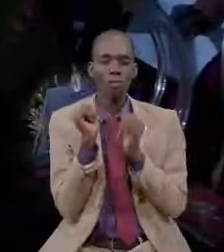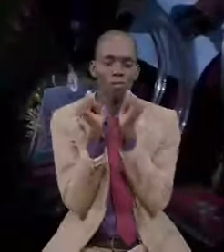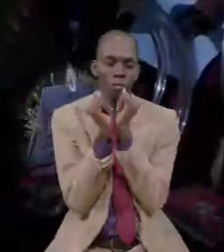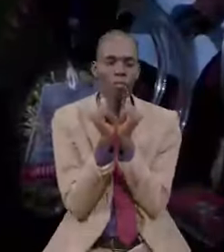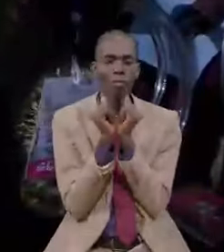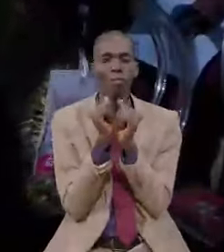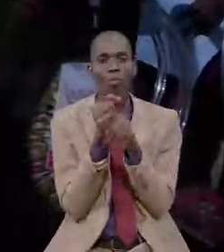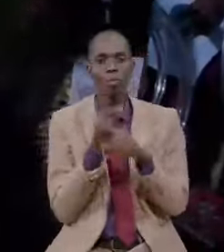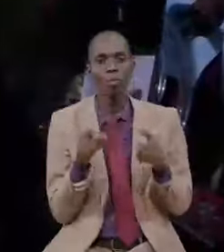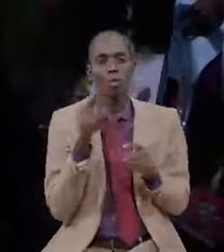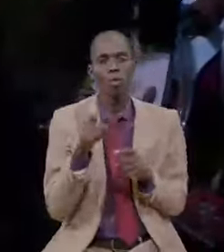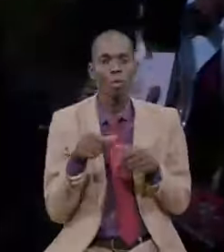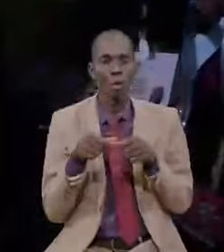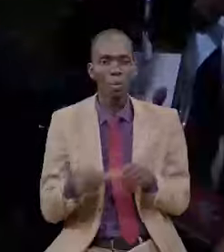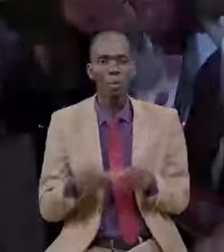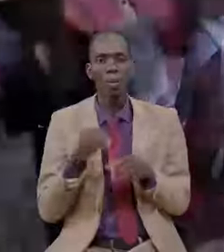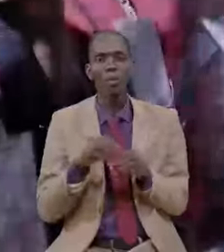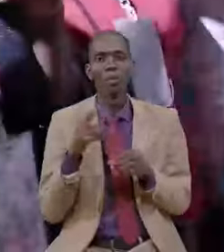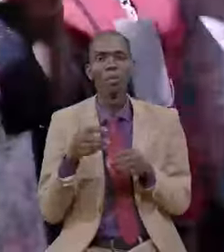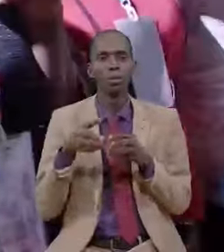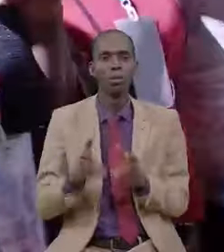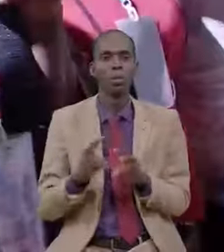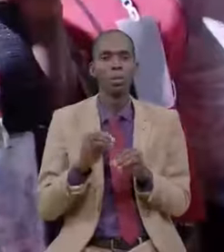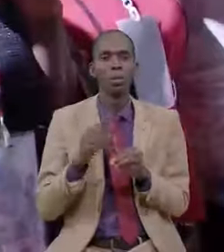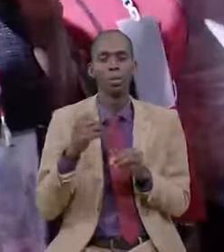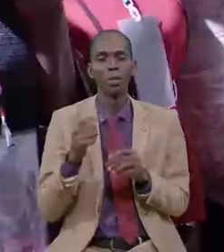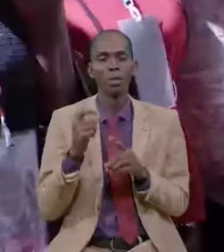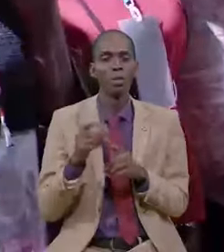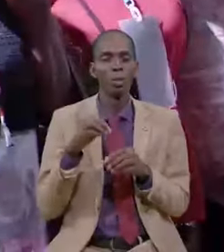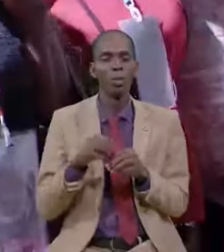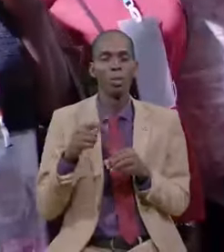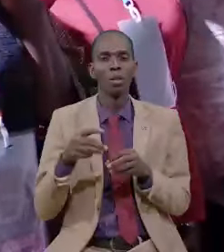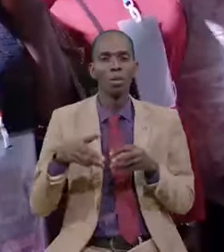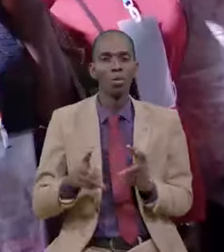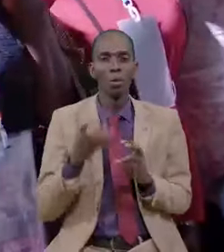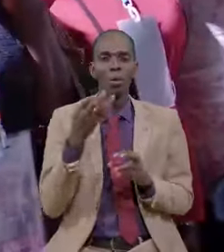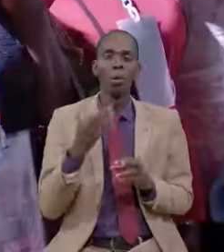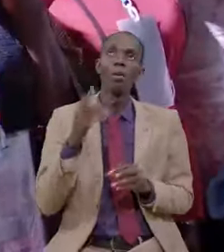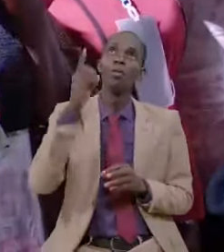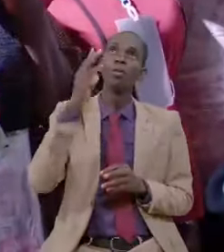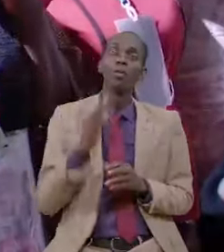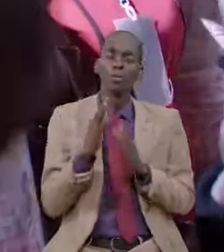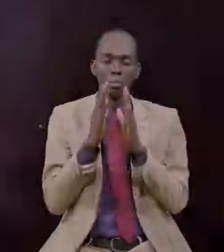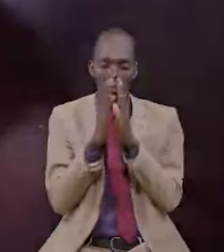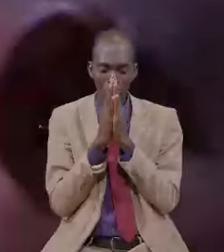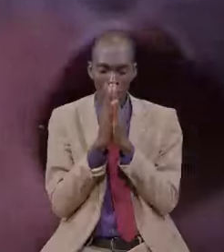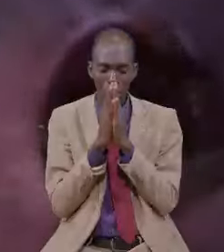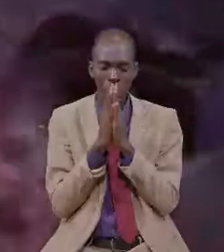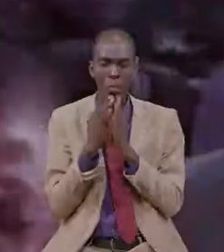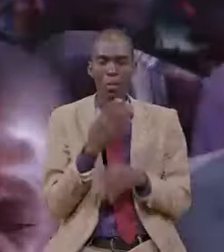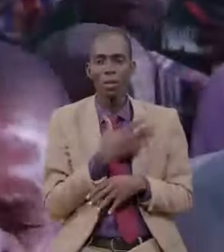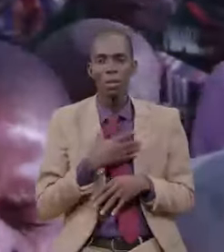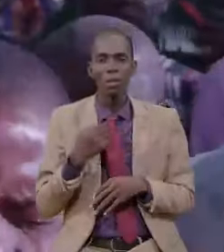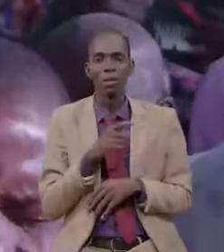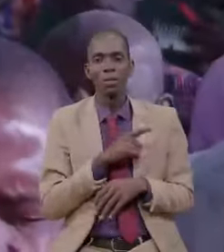way, in the word, in the will of God. Pray, and the Lord